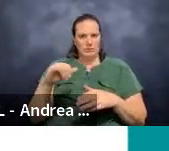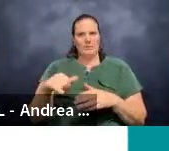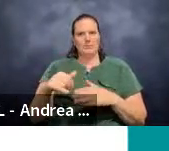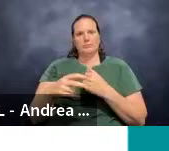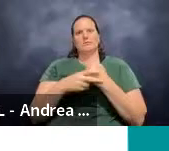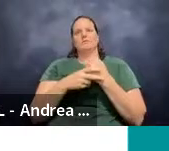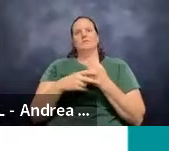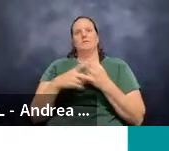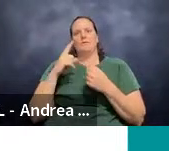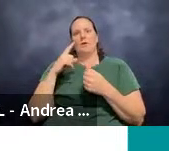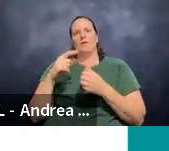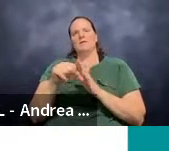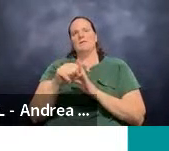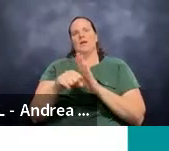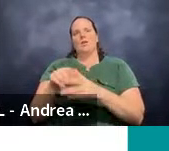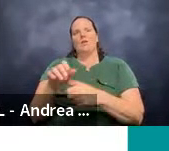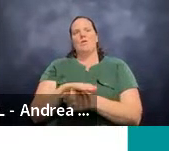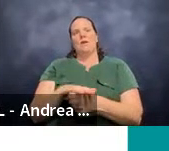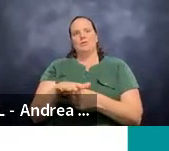Slide, please.